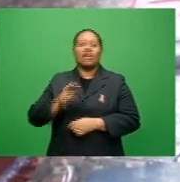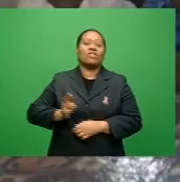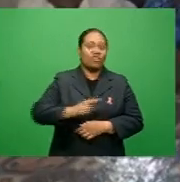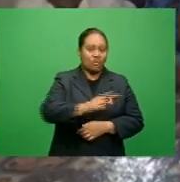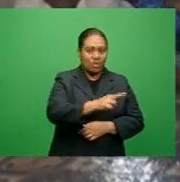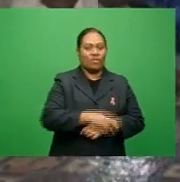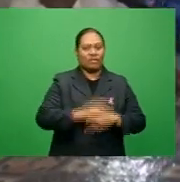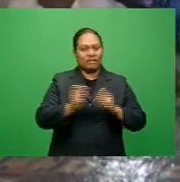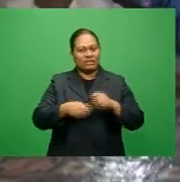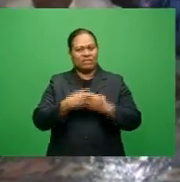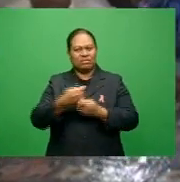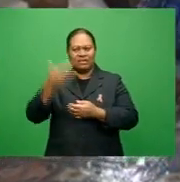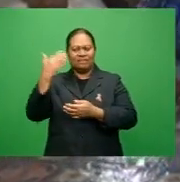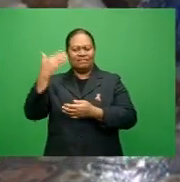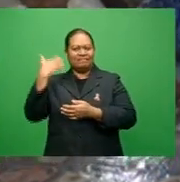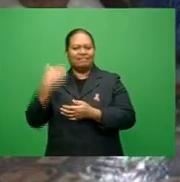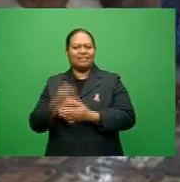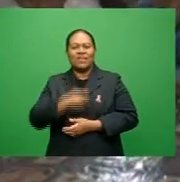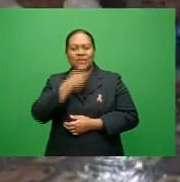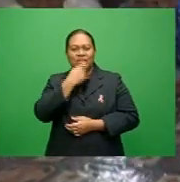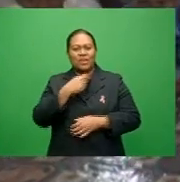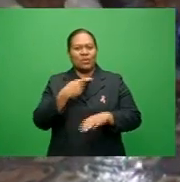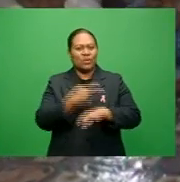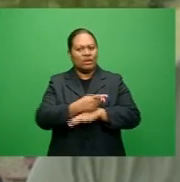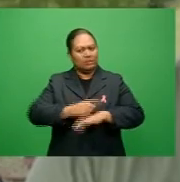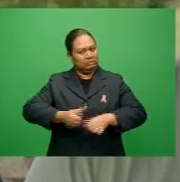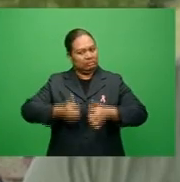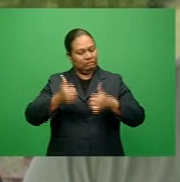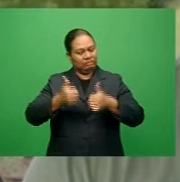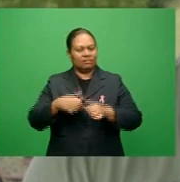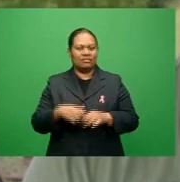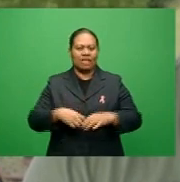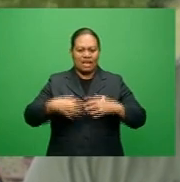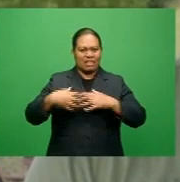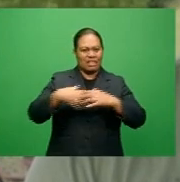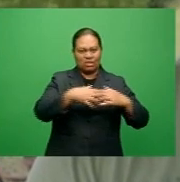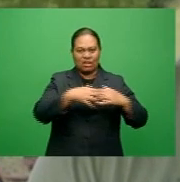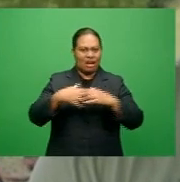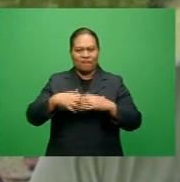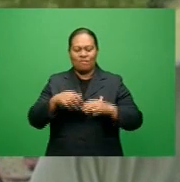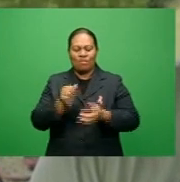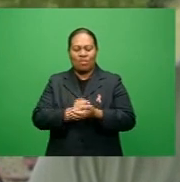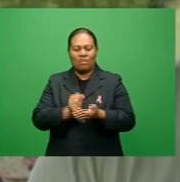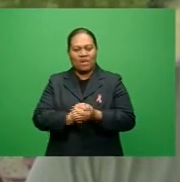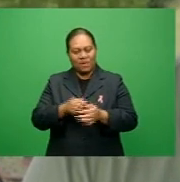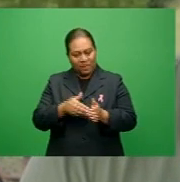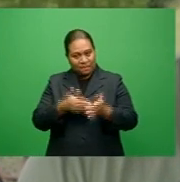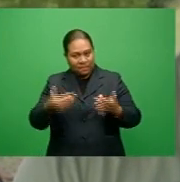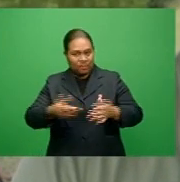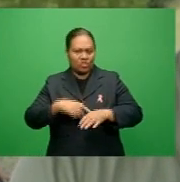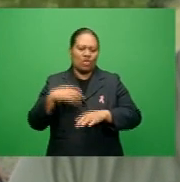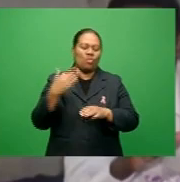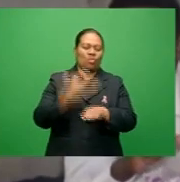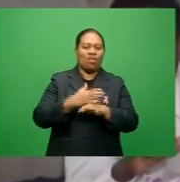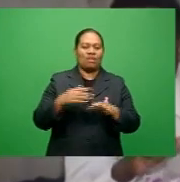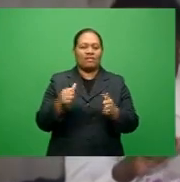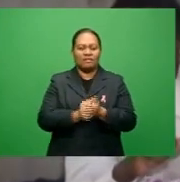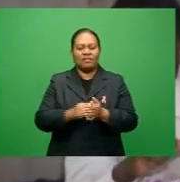last couple of few weeks. They are good on their scrum and their forwards are really big. So that's why we're working our scrum this